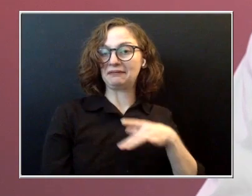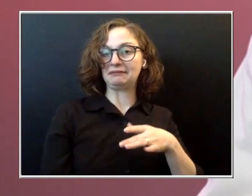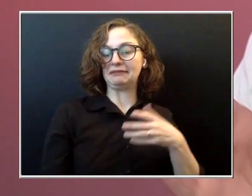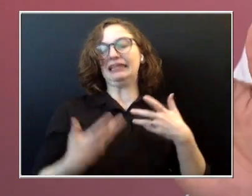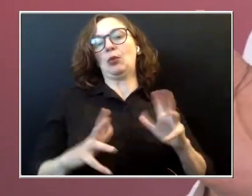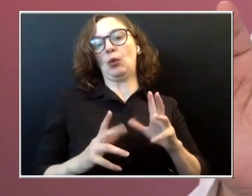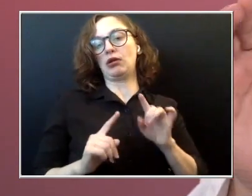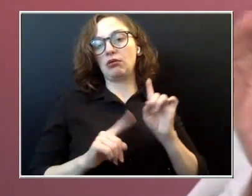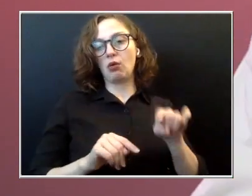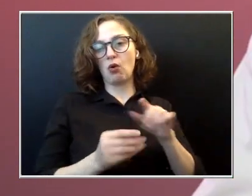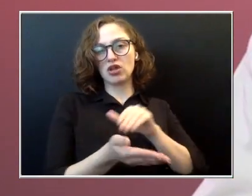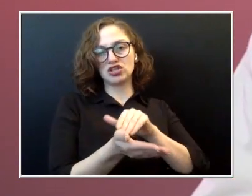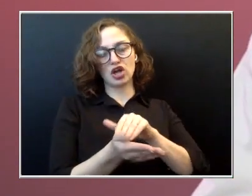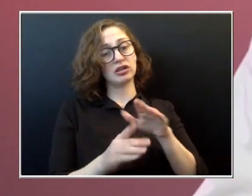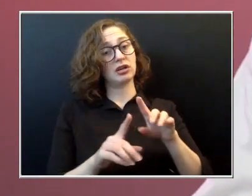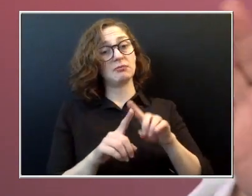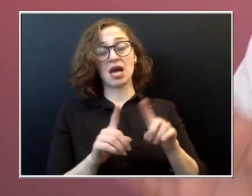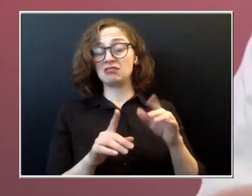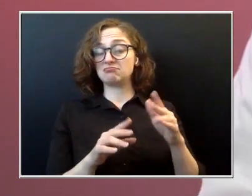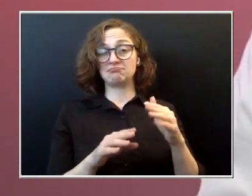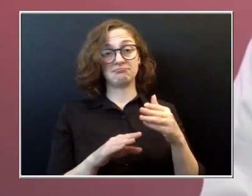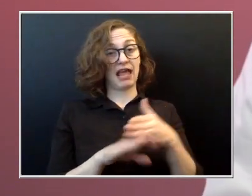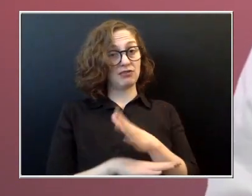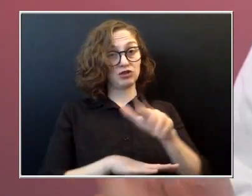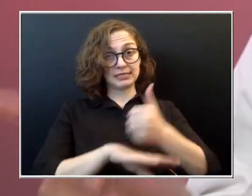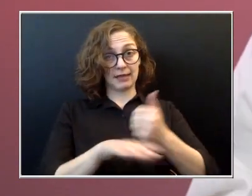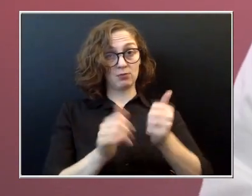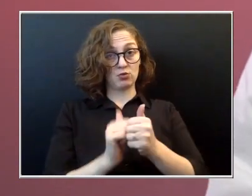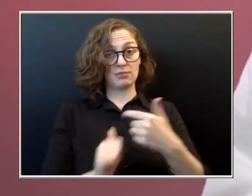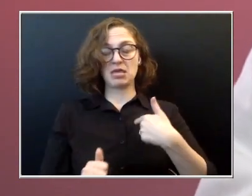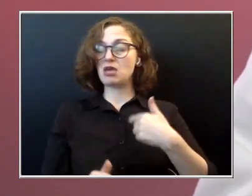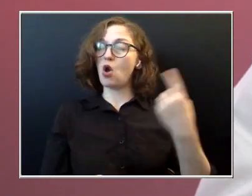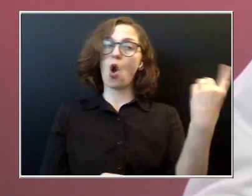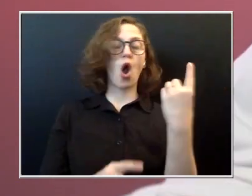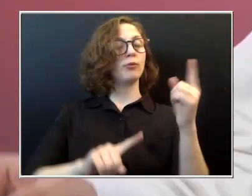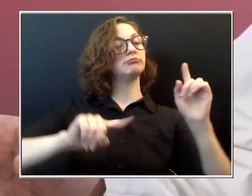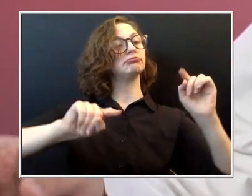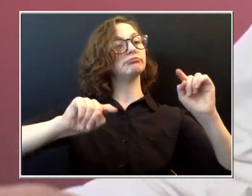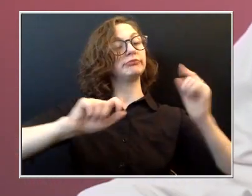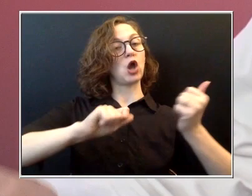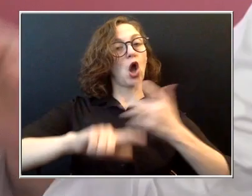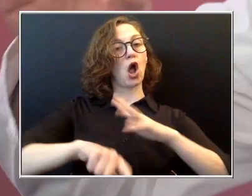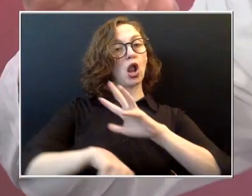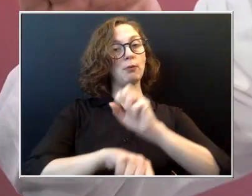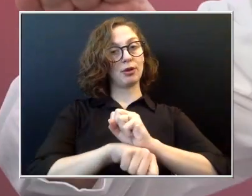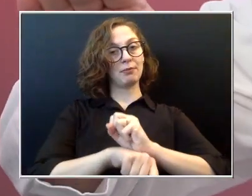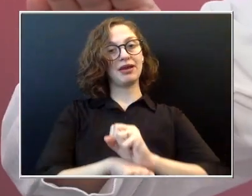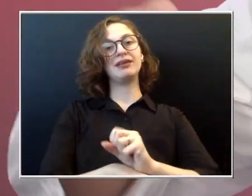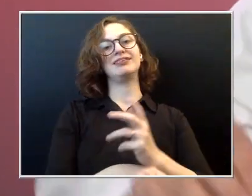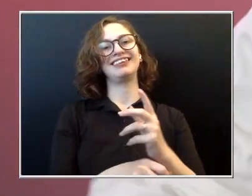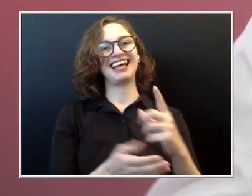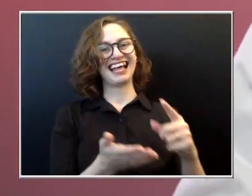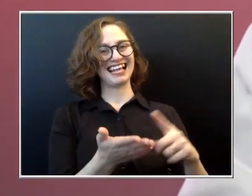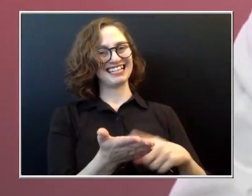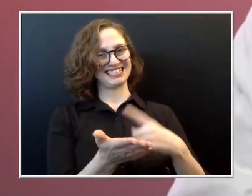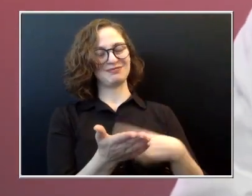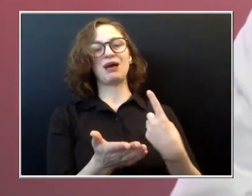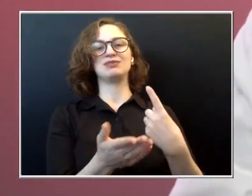he kept, we did telehealth also. I will always see him, and I also remember he would show me his legs on the Zoom. This